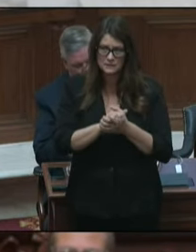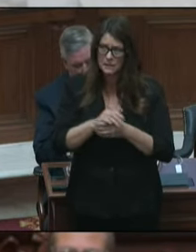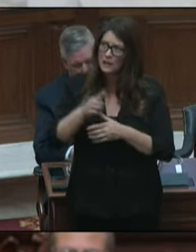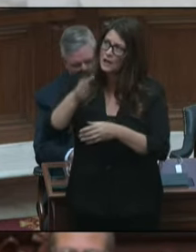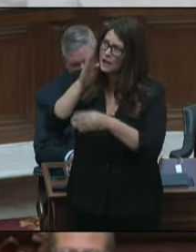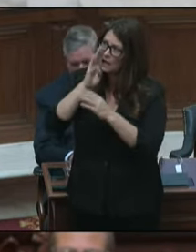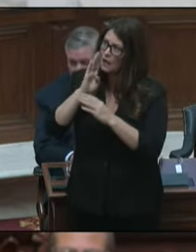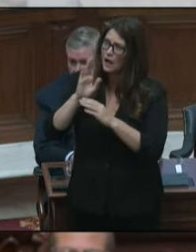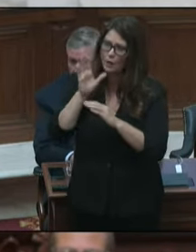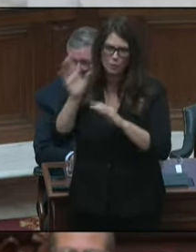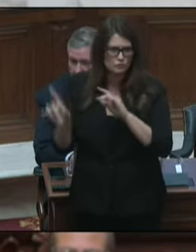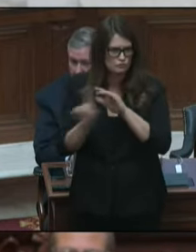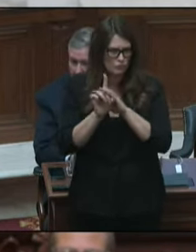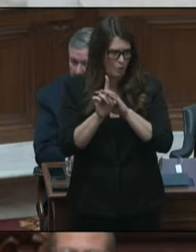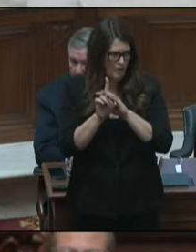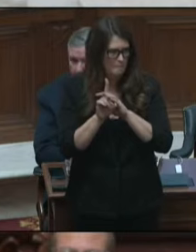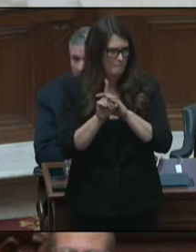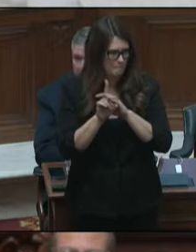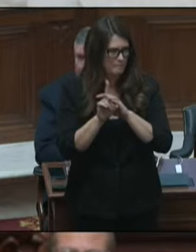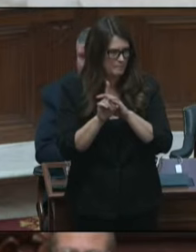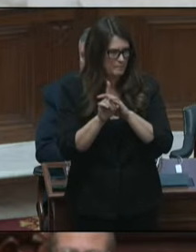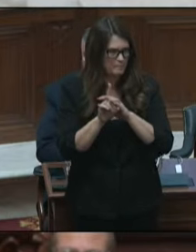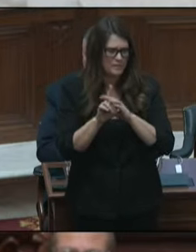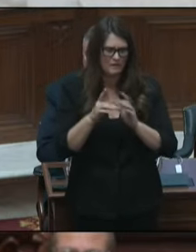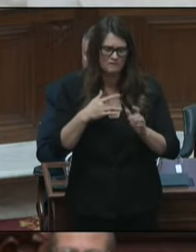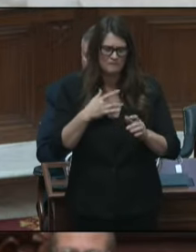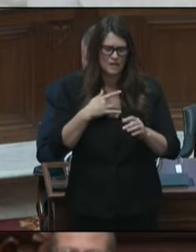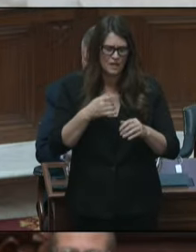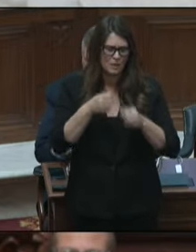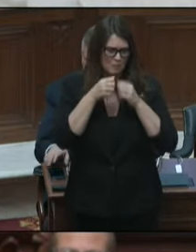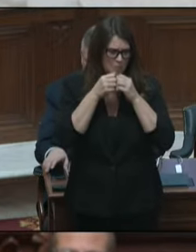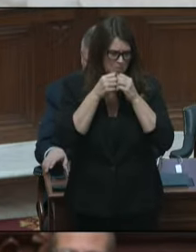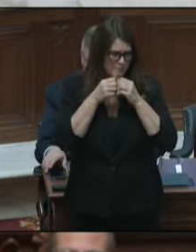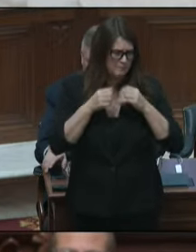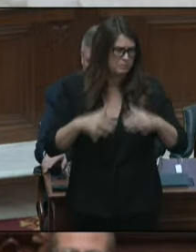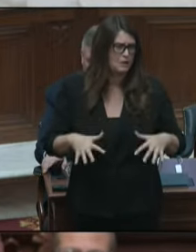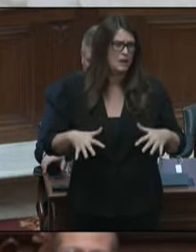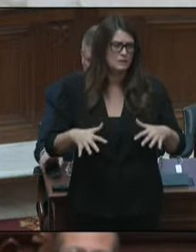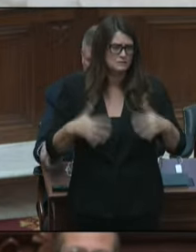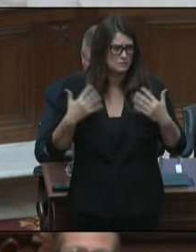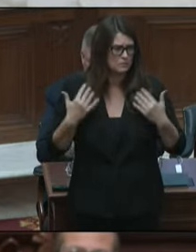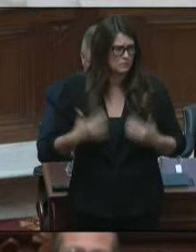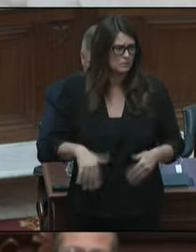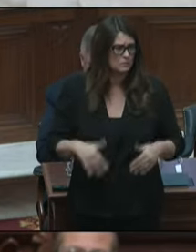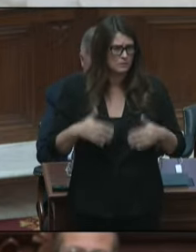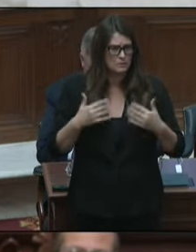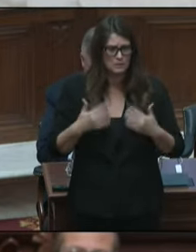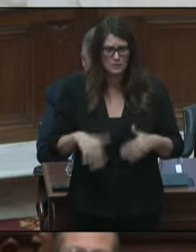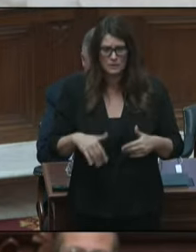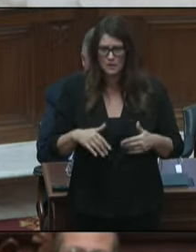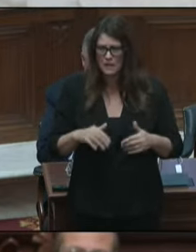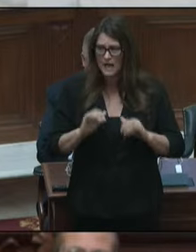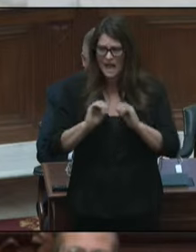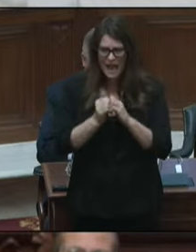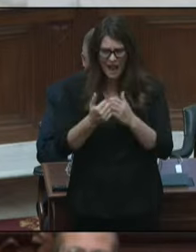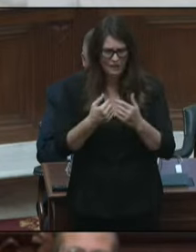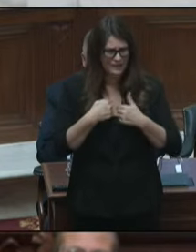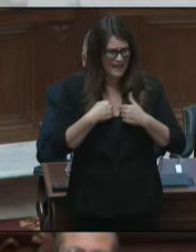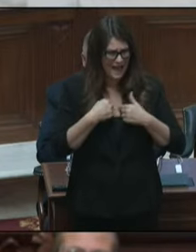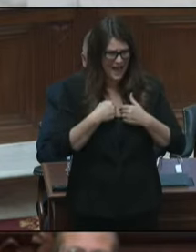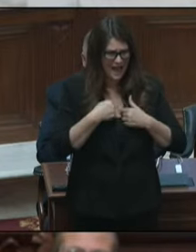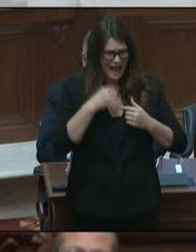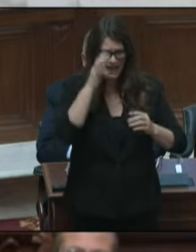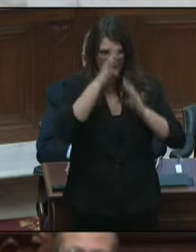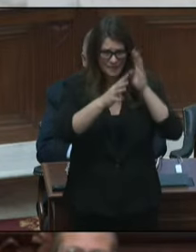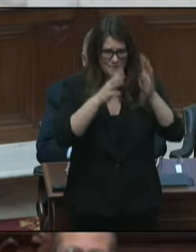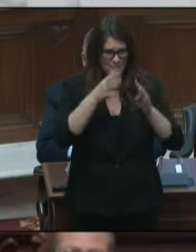shows up. I've been so blessed. How in the world How in the world did I come up with the idea